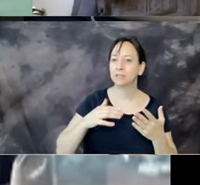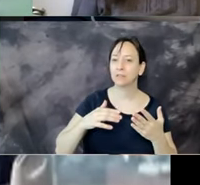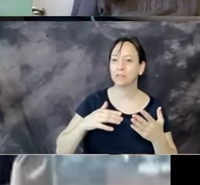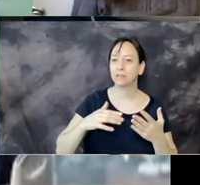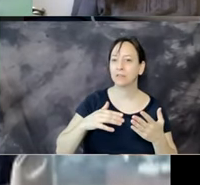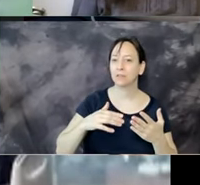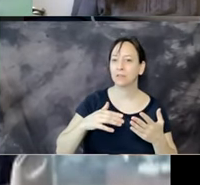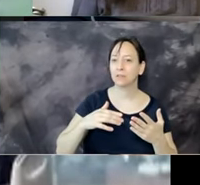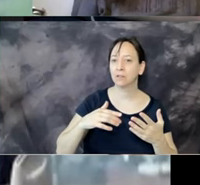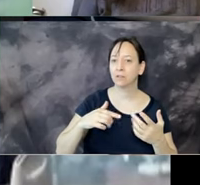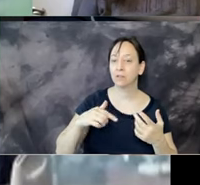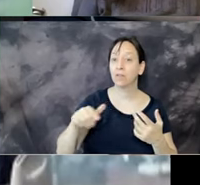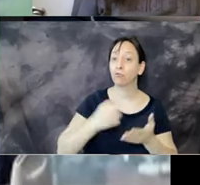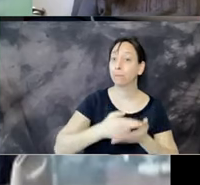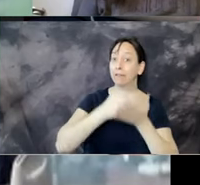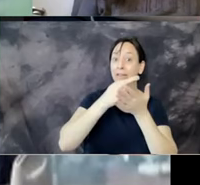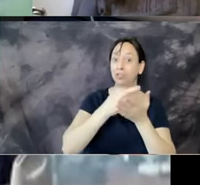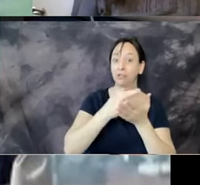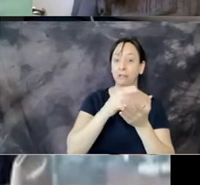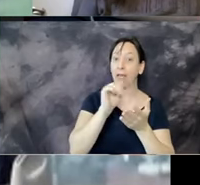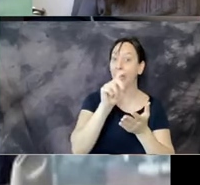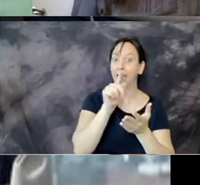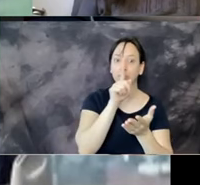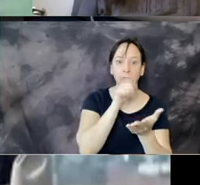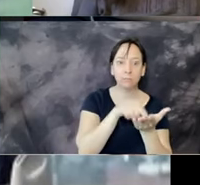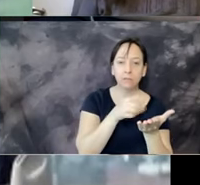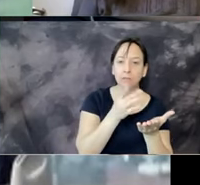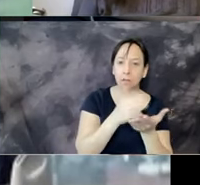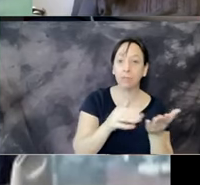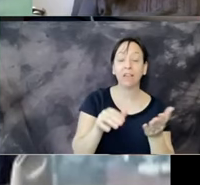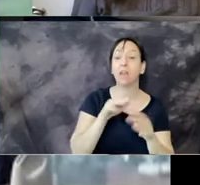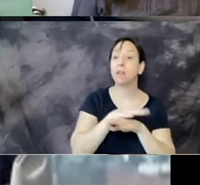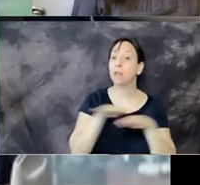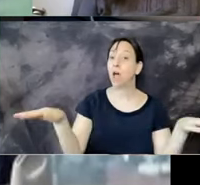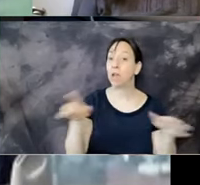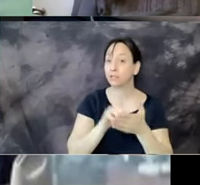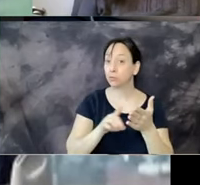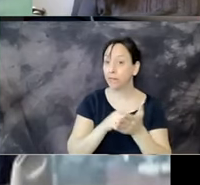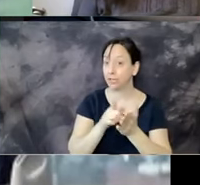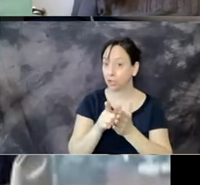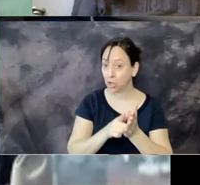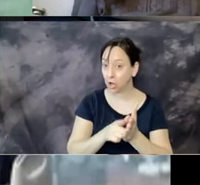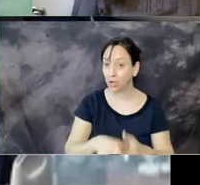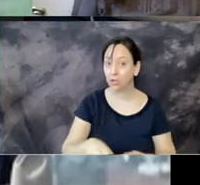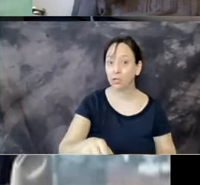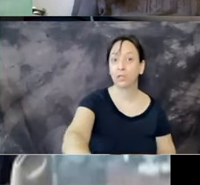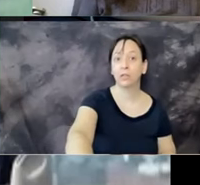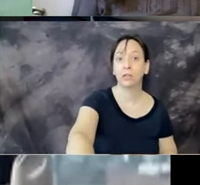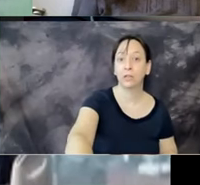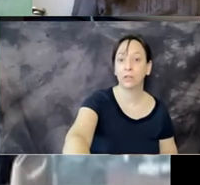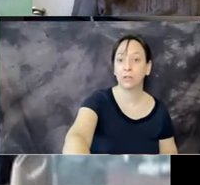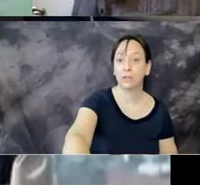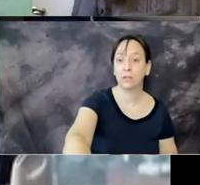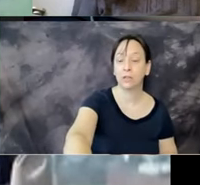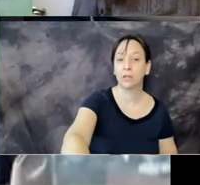the Rehabilitation Act, non-discrimination law. It did not apply to